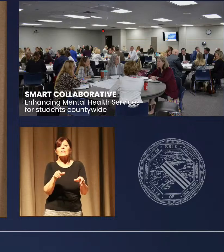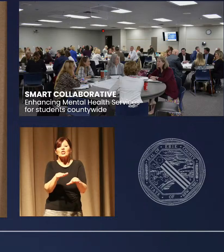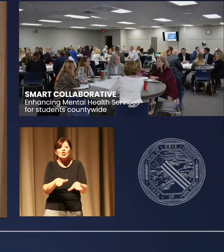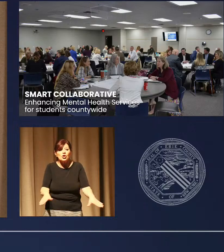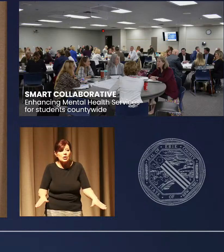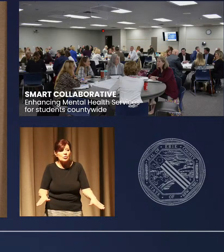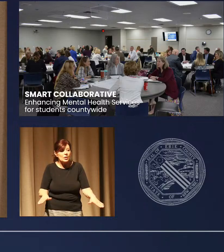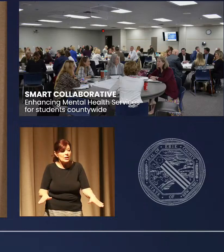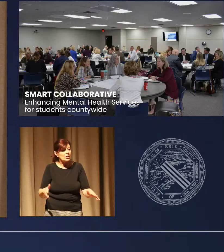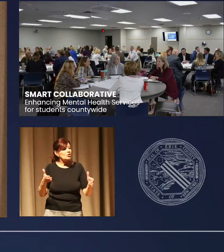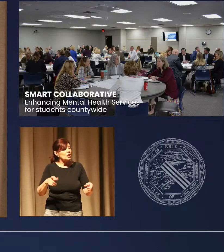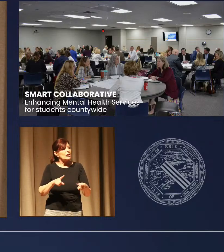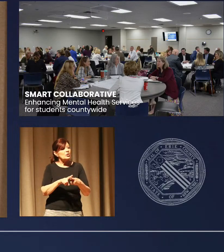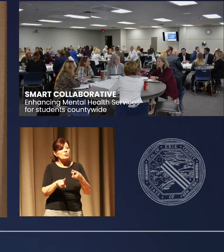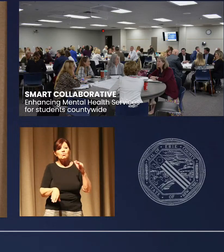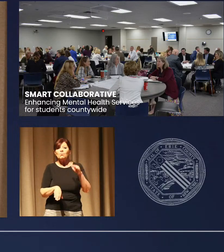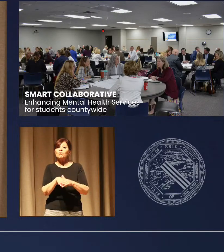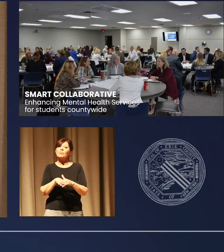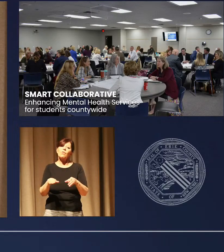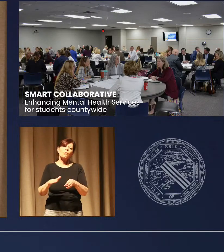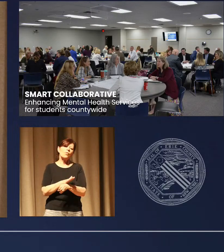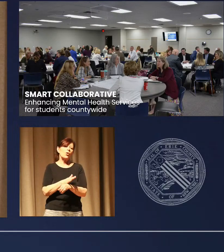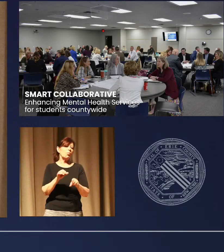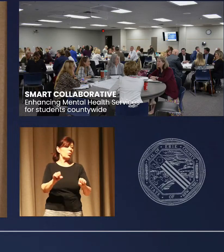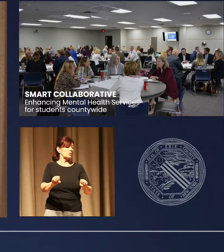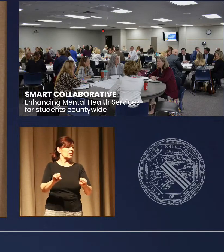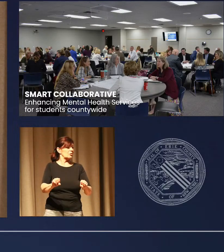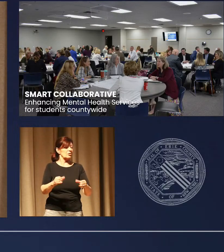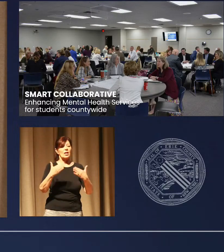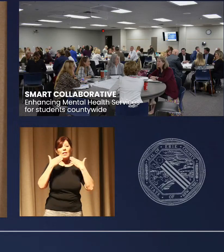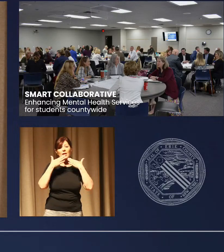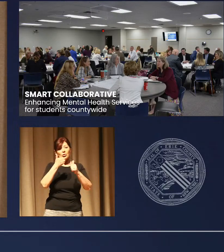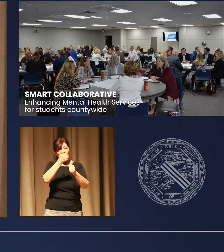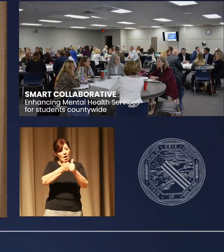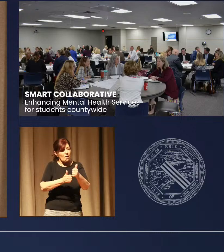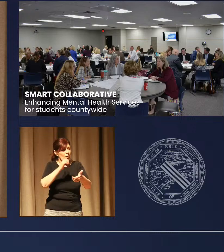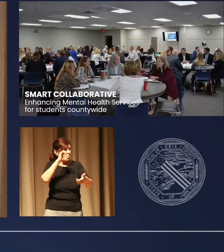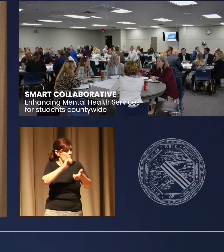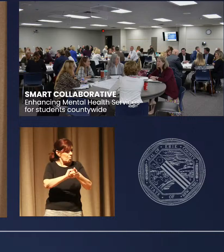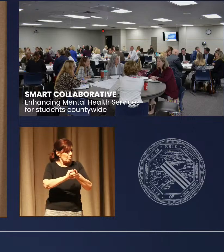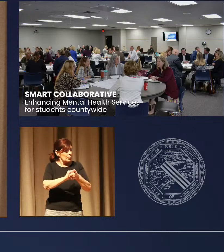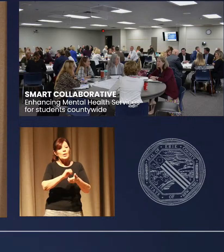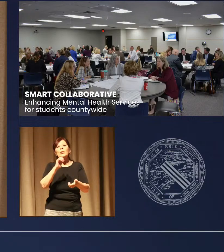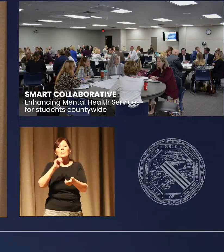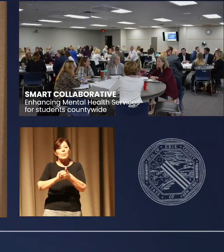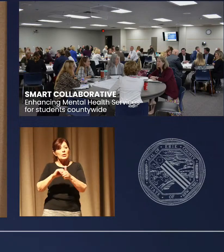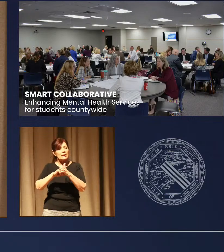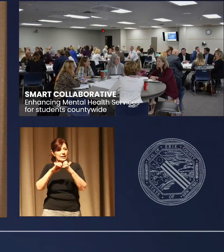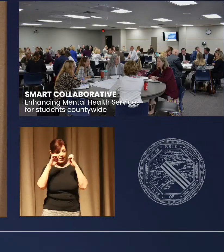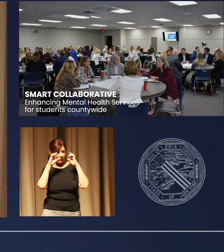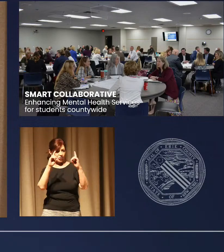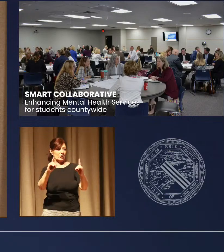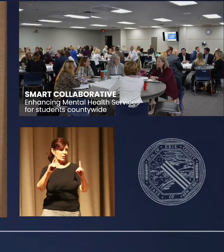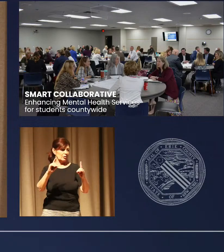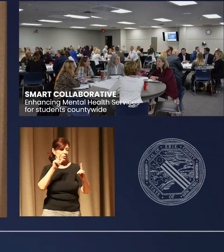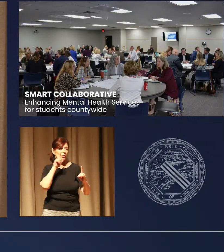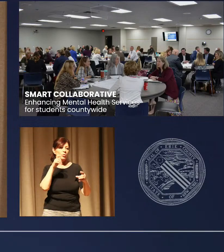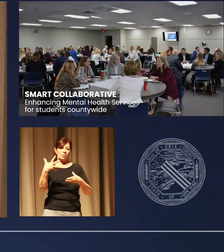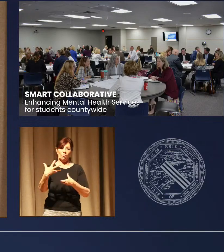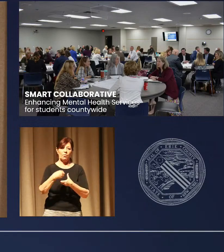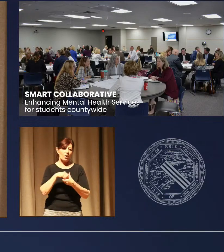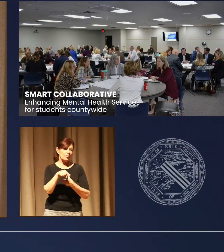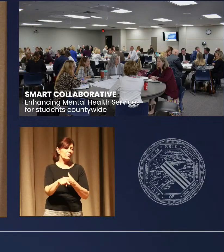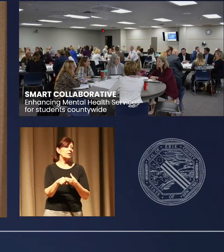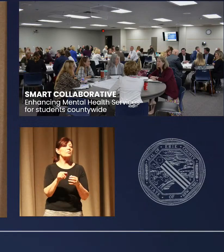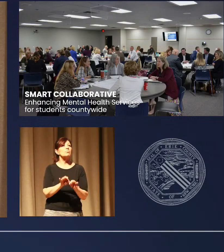to reach their full potential. Thank you to every one of our community partners and our partners in the education field who are involved in